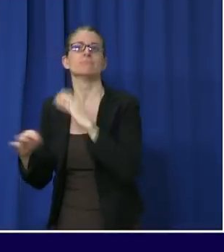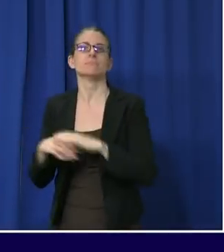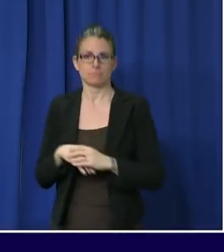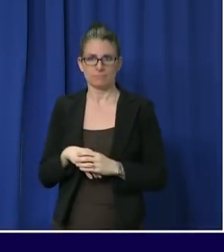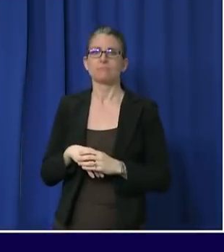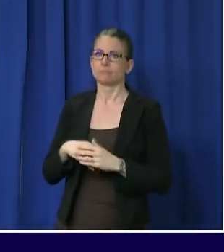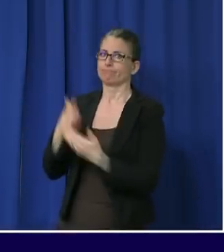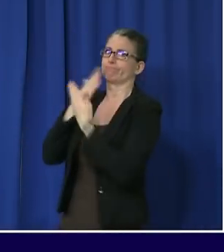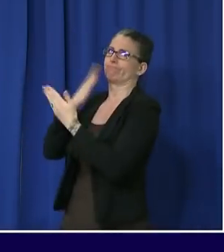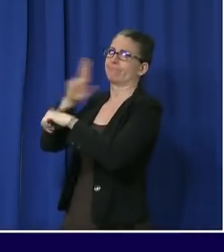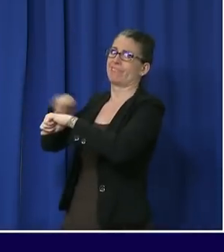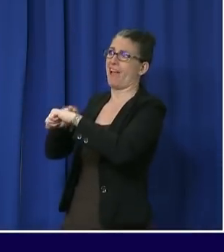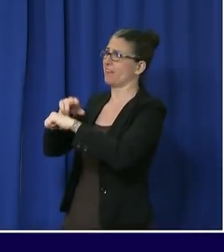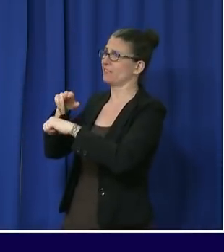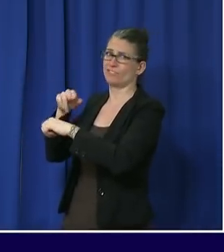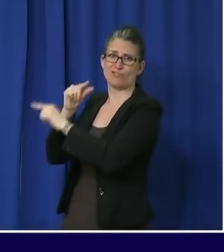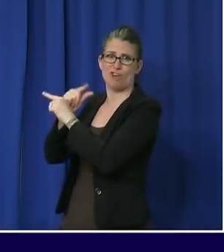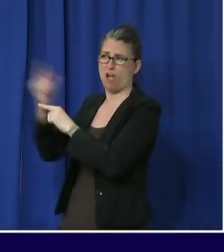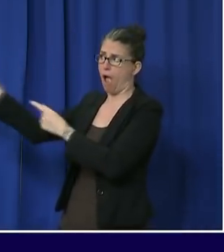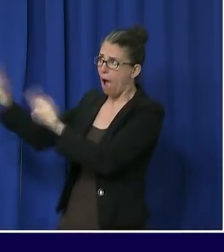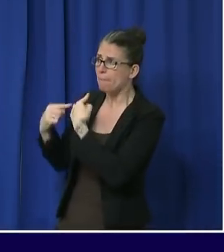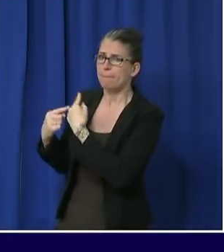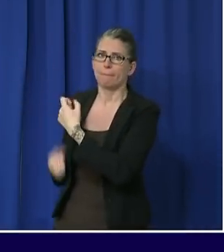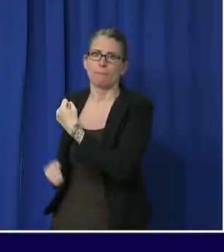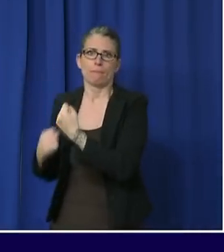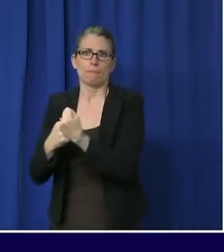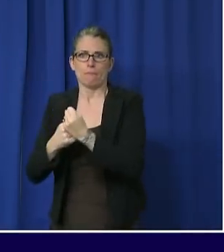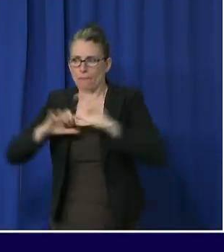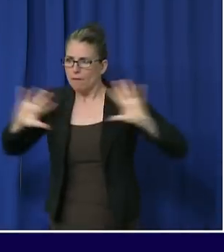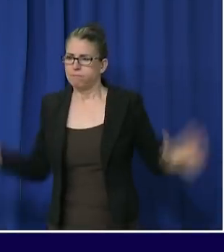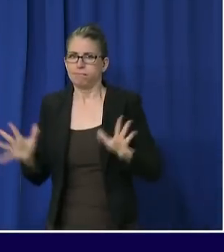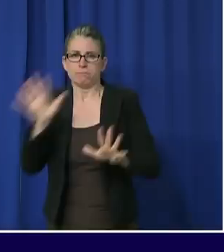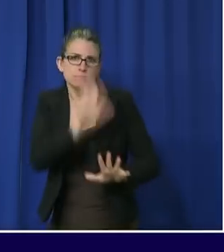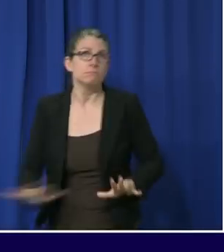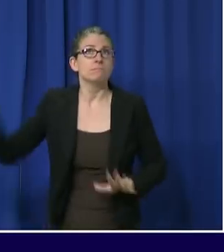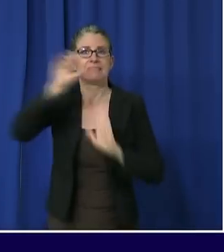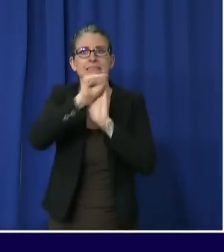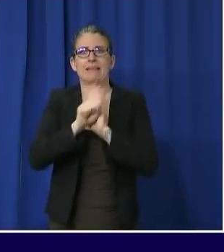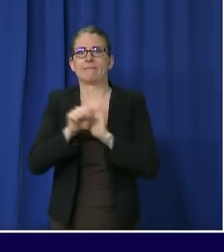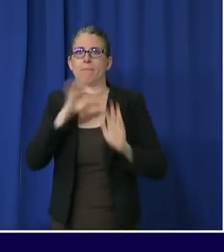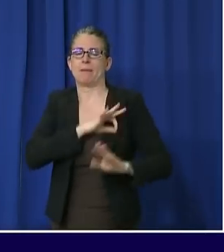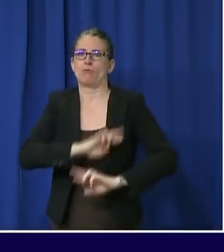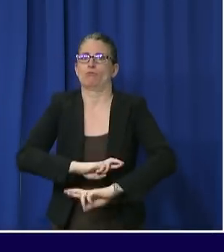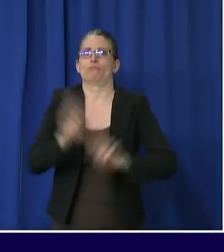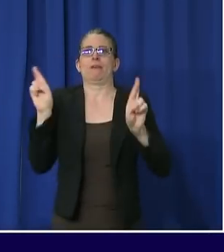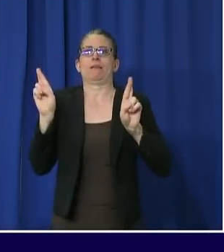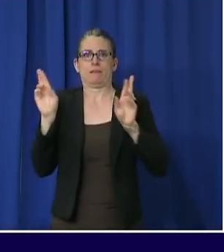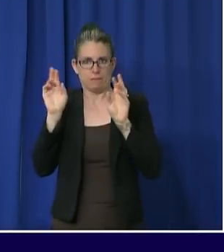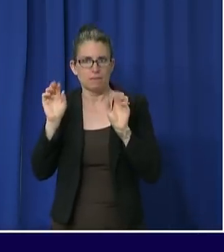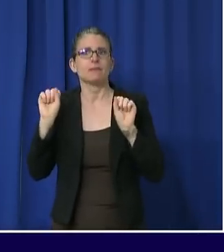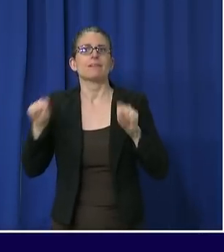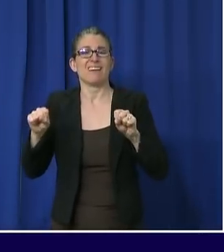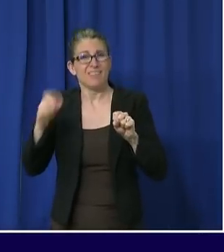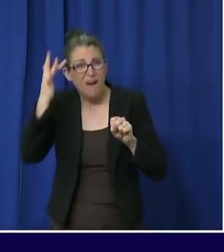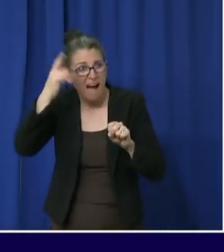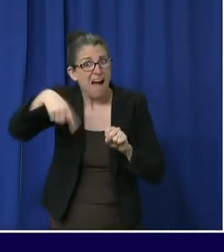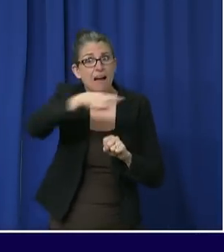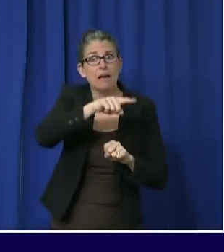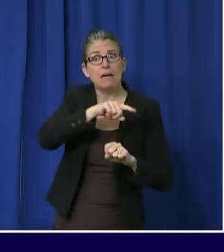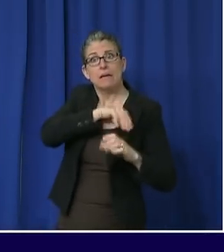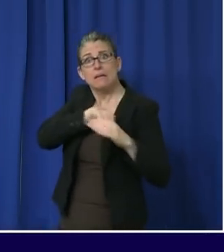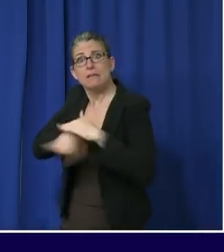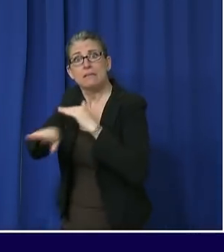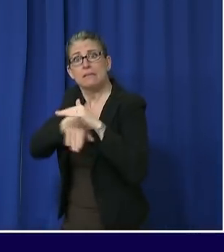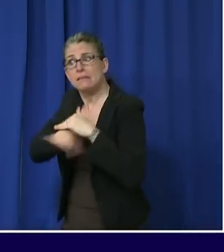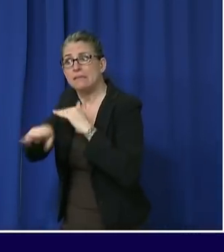training exercises across the state. The more healthcare workers who become fit tested, the more healthcare workers who can